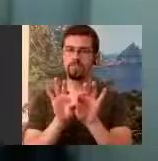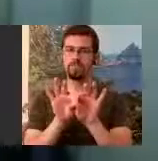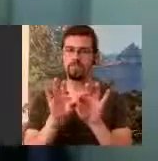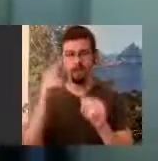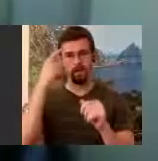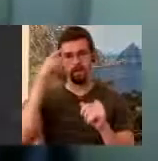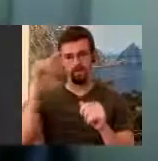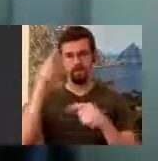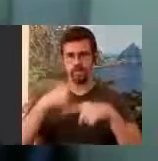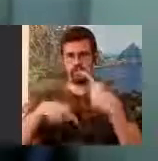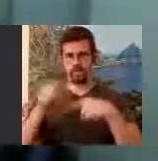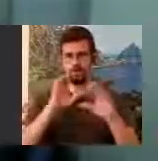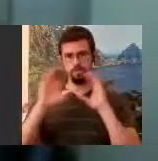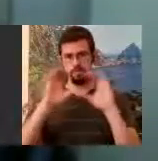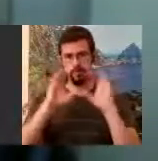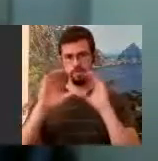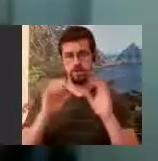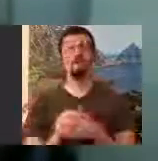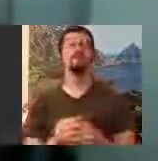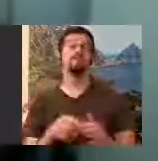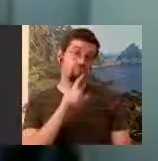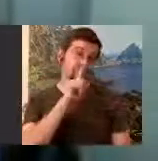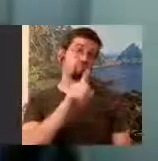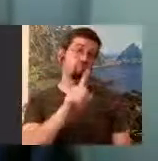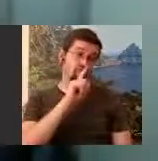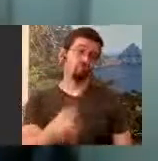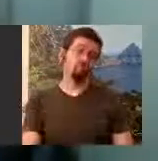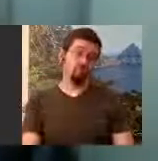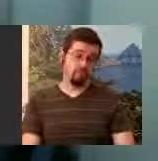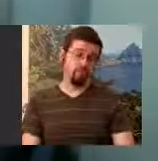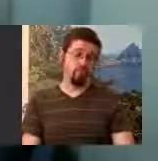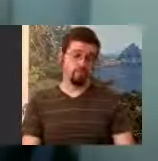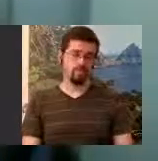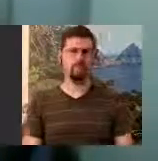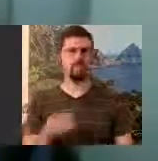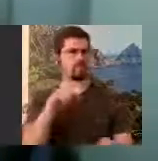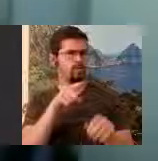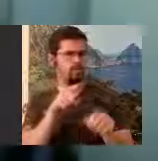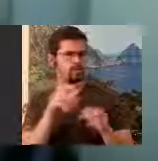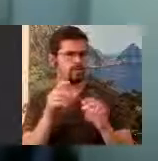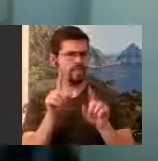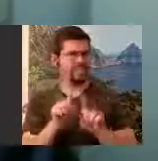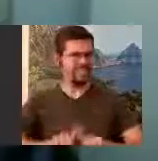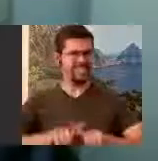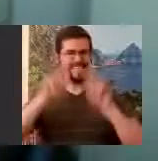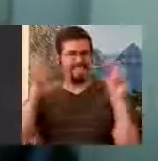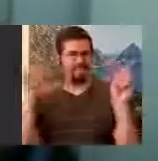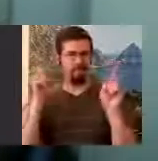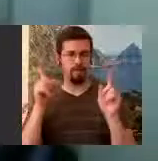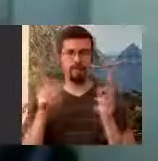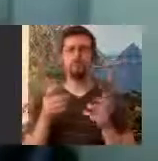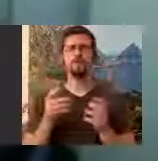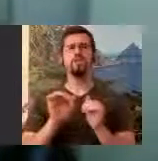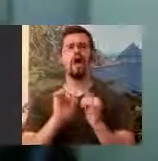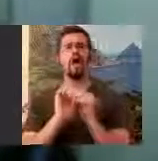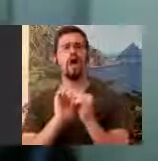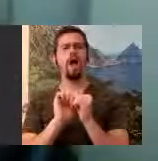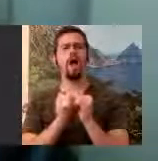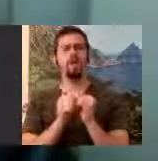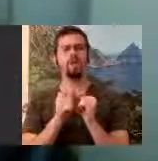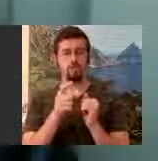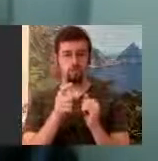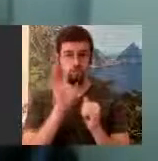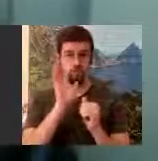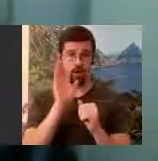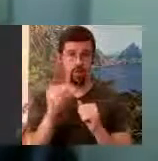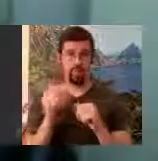sign communication. Yes. So you're doing something else entirely. So how would one use it? You would put your video into